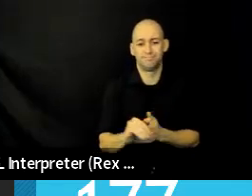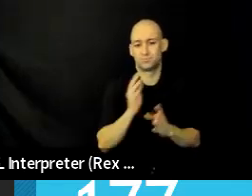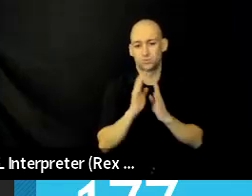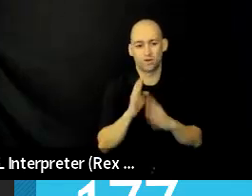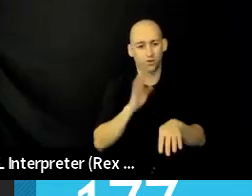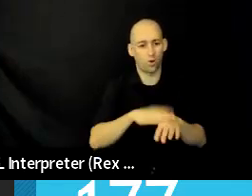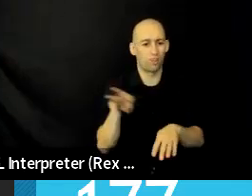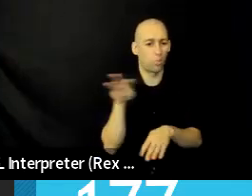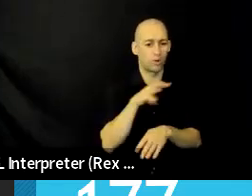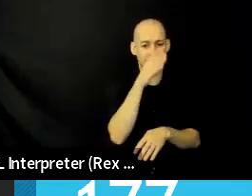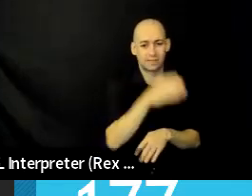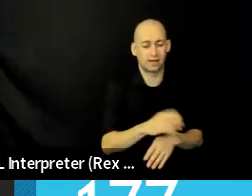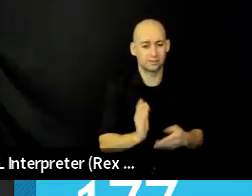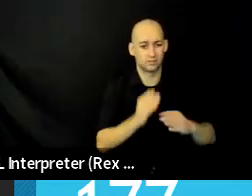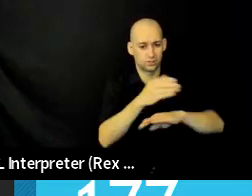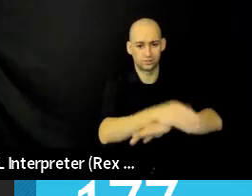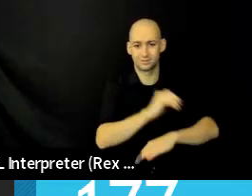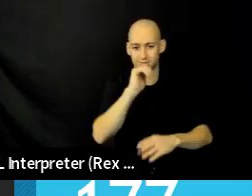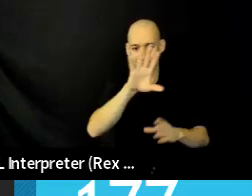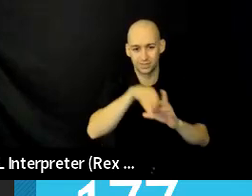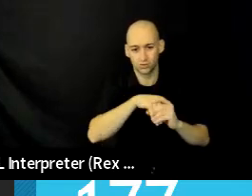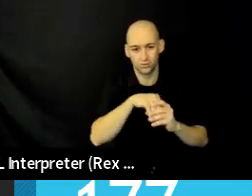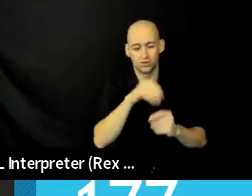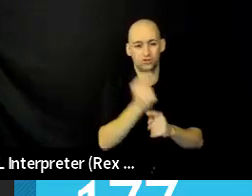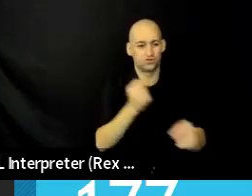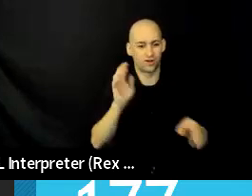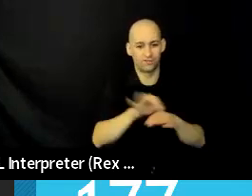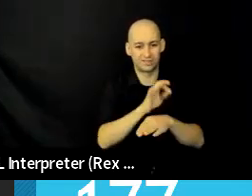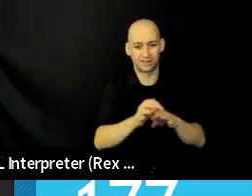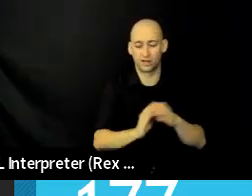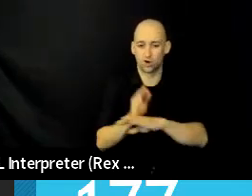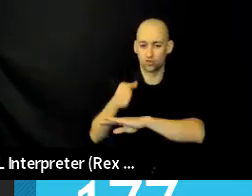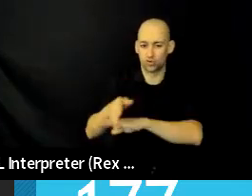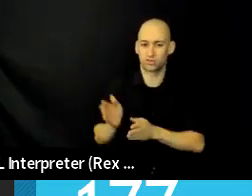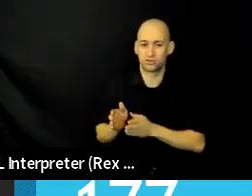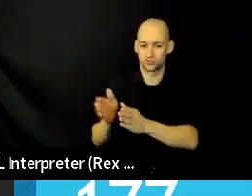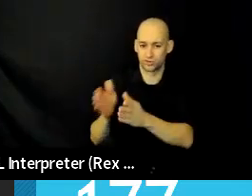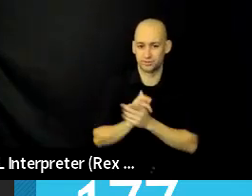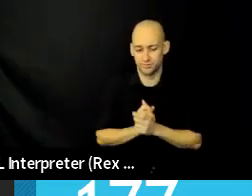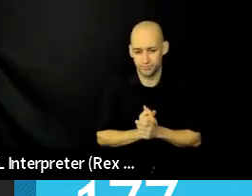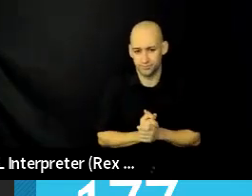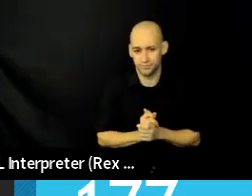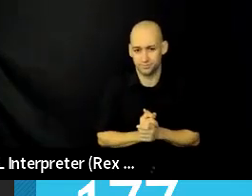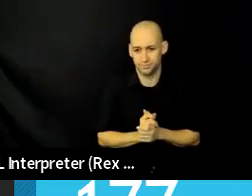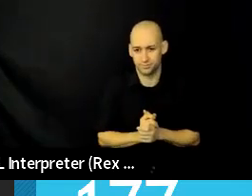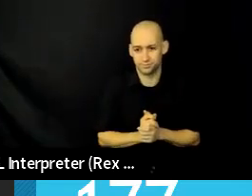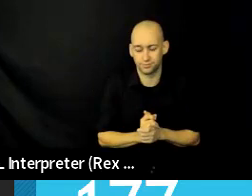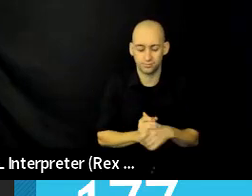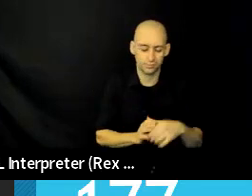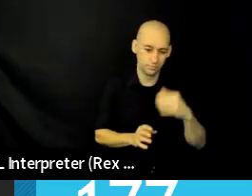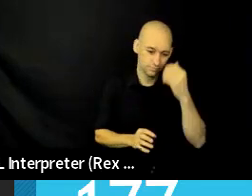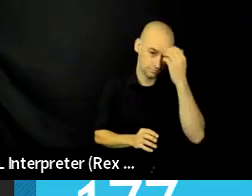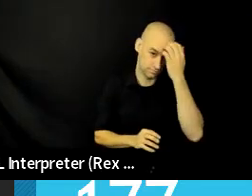the intersection. It doesn't include the truck facility across the street from San Paso truck stop. It doesn't